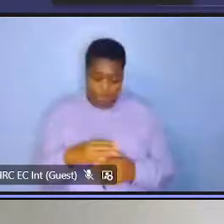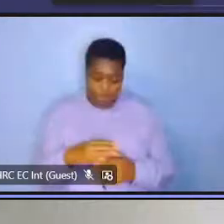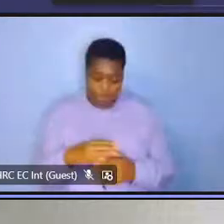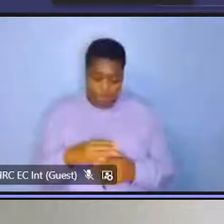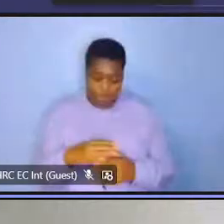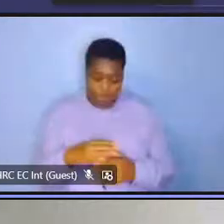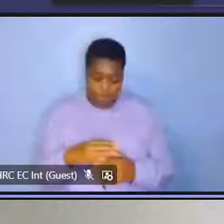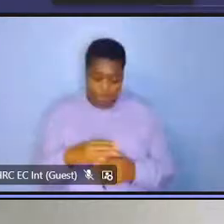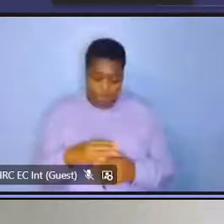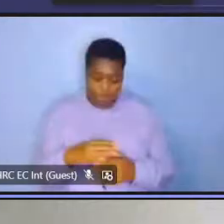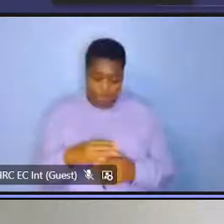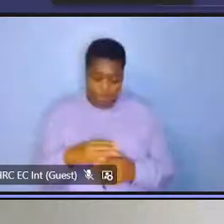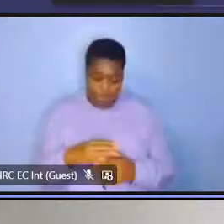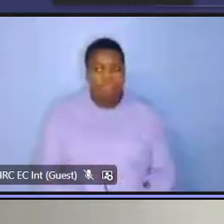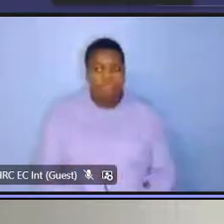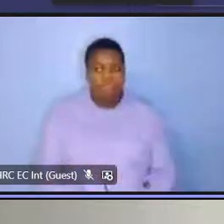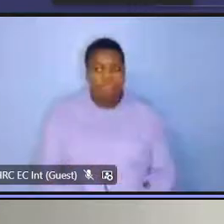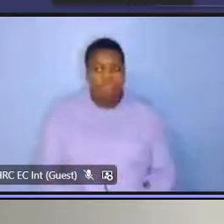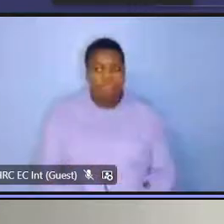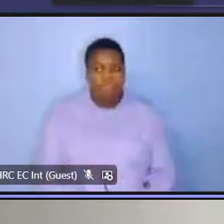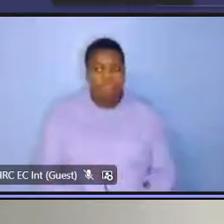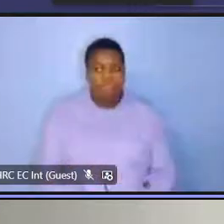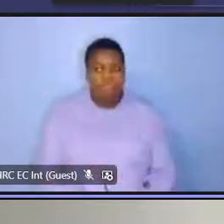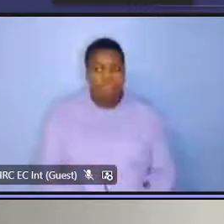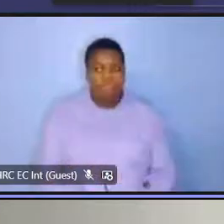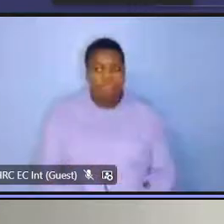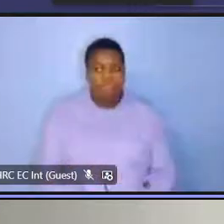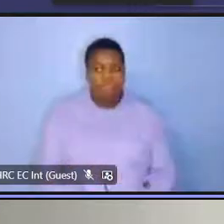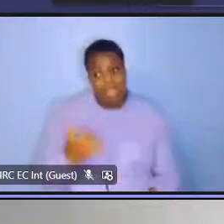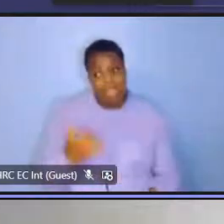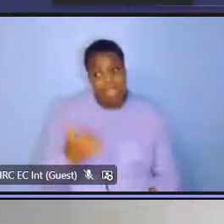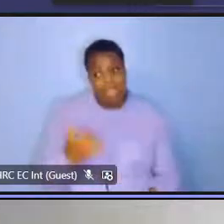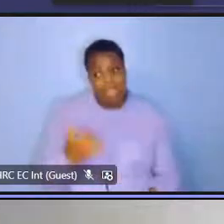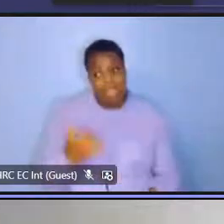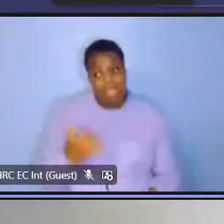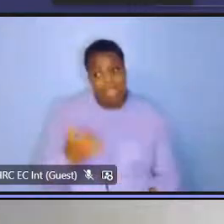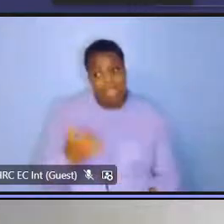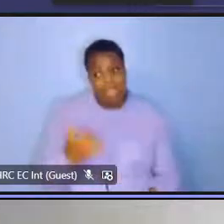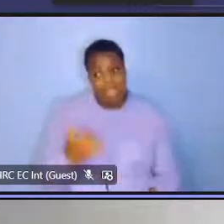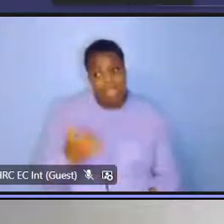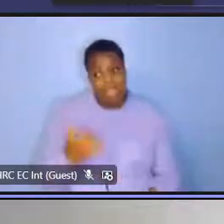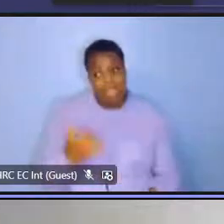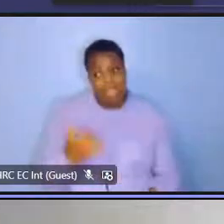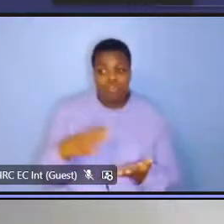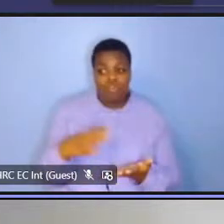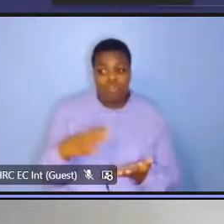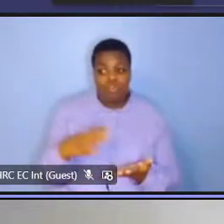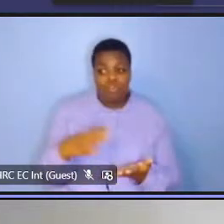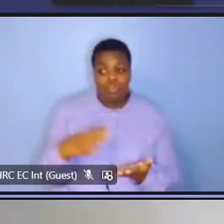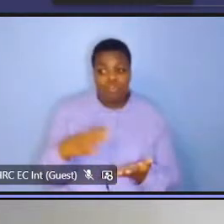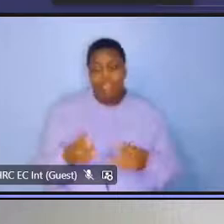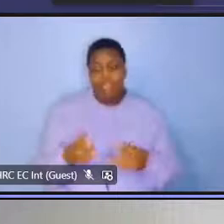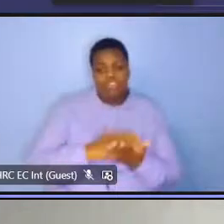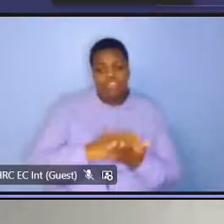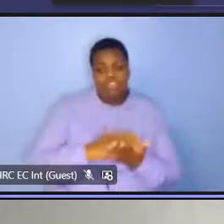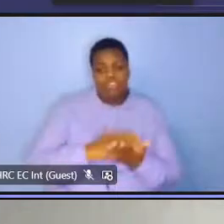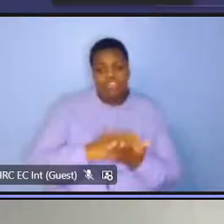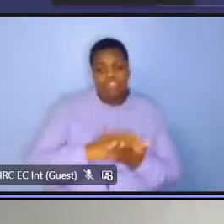hand. But now the problem with school uniform or any other form of